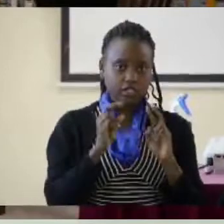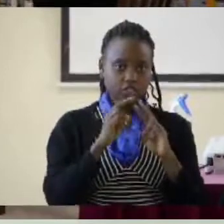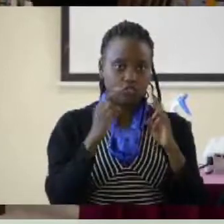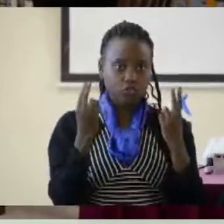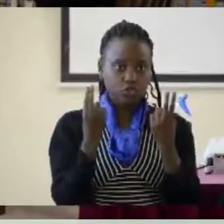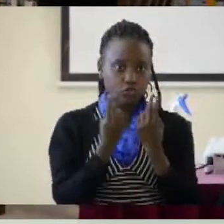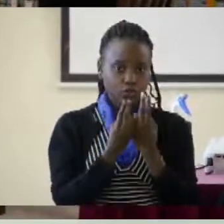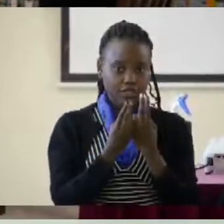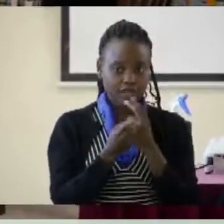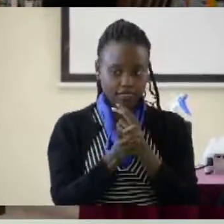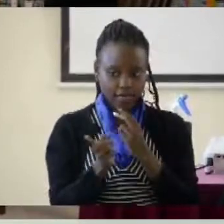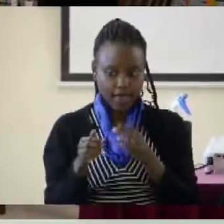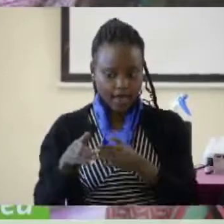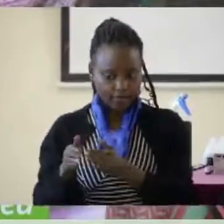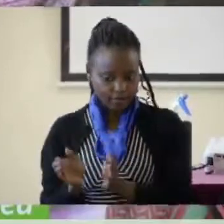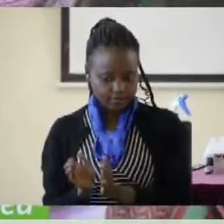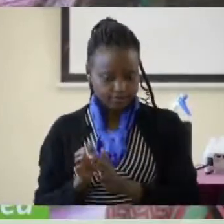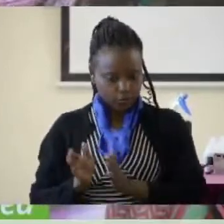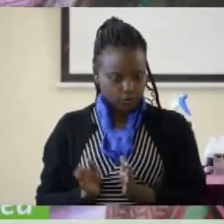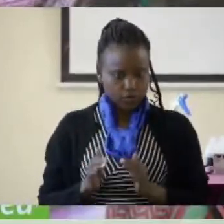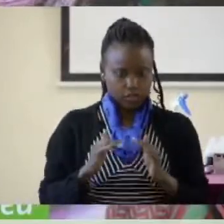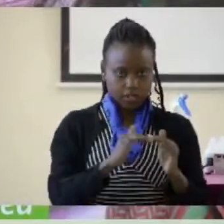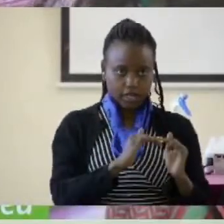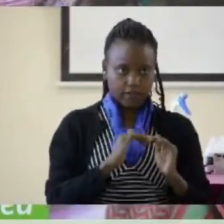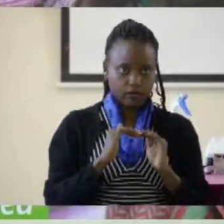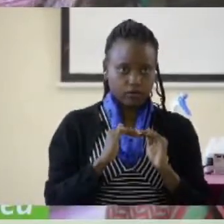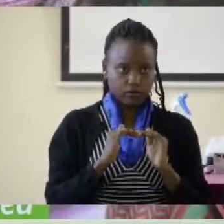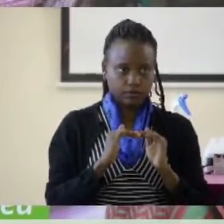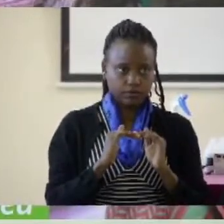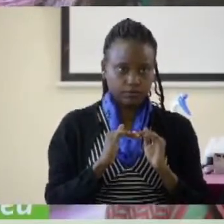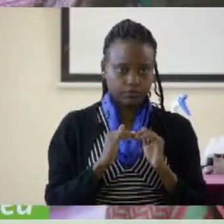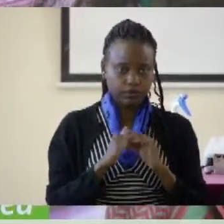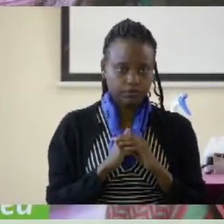community level, and many programming makes a mistake.